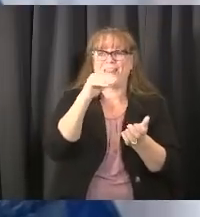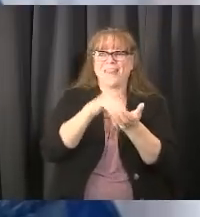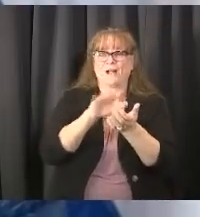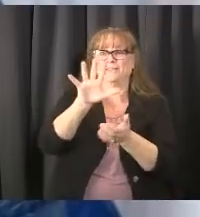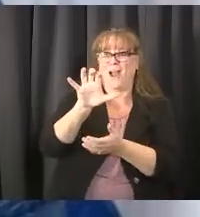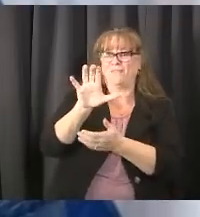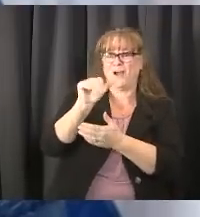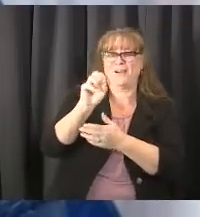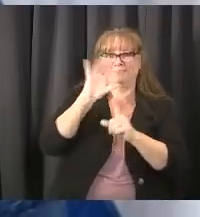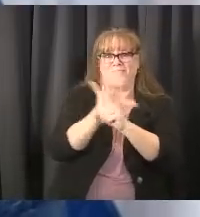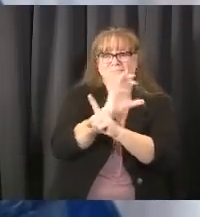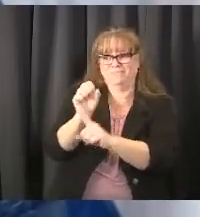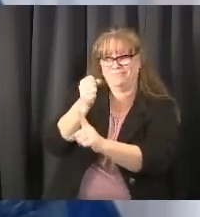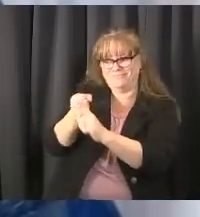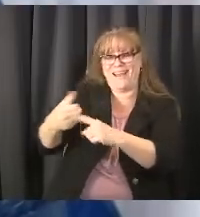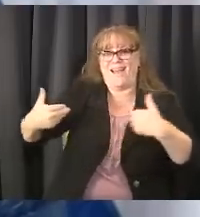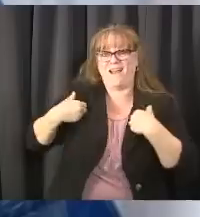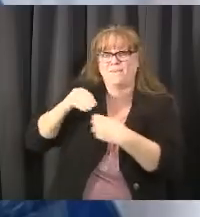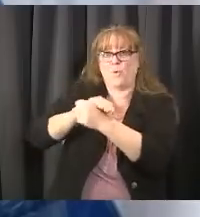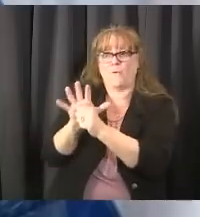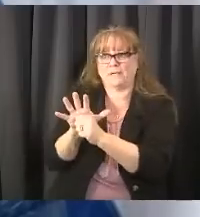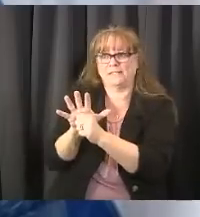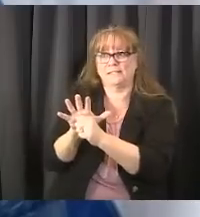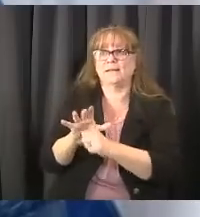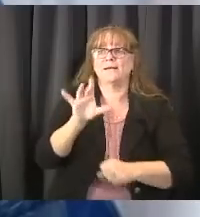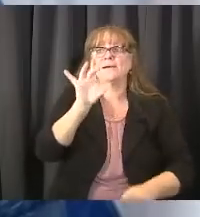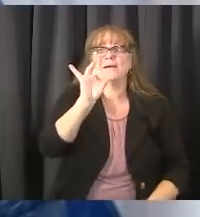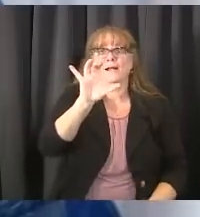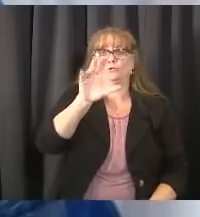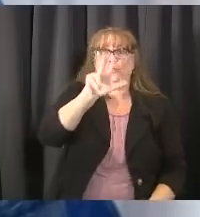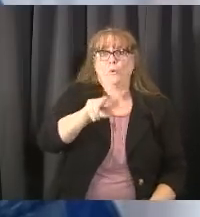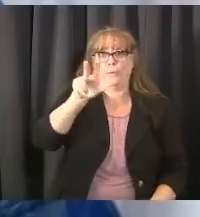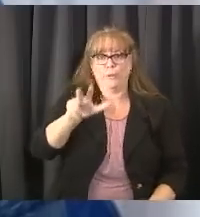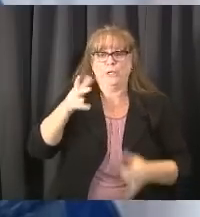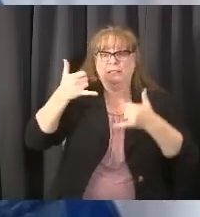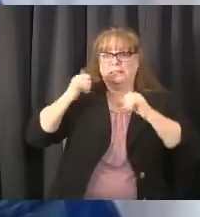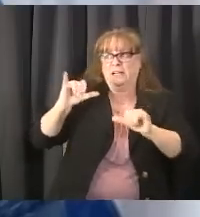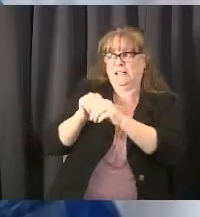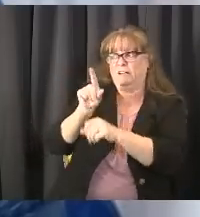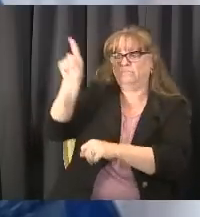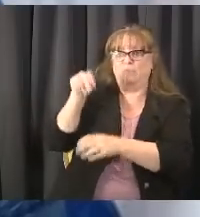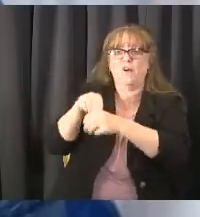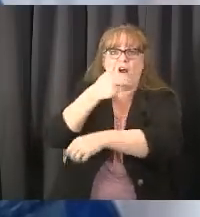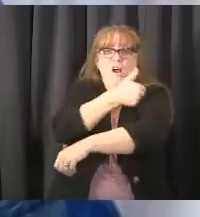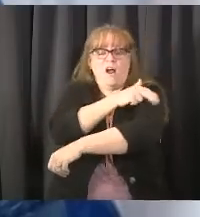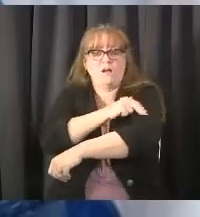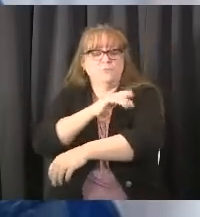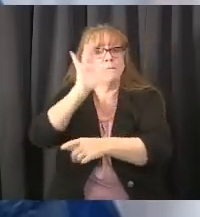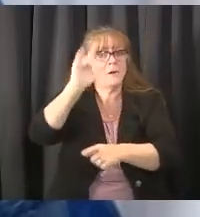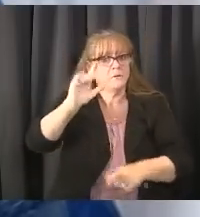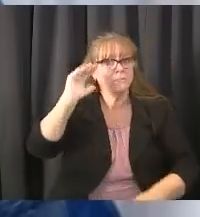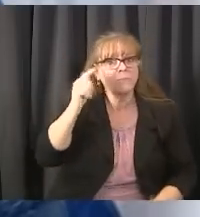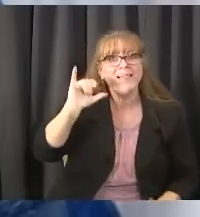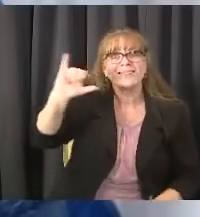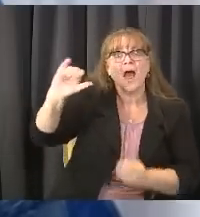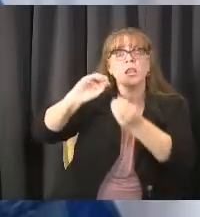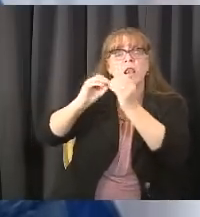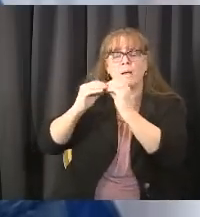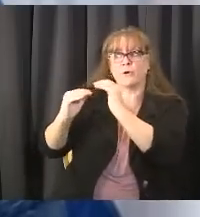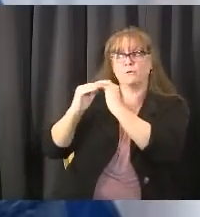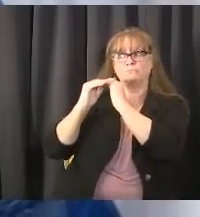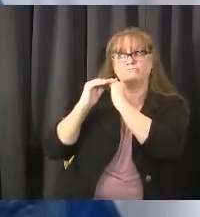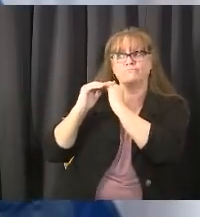hospitalized. That number has been relatively stable at that level for the last few weeks, ranging between 8 and 900.